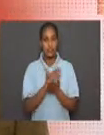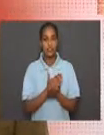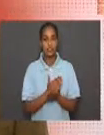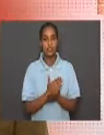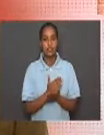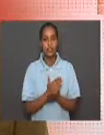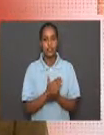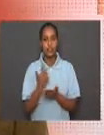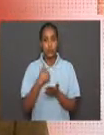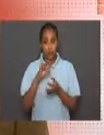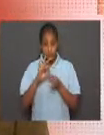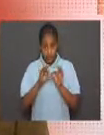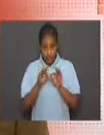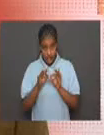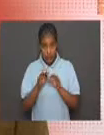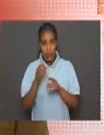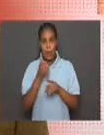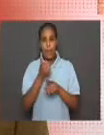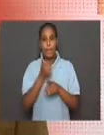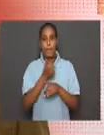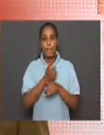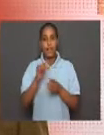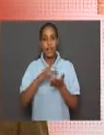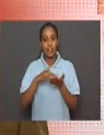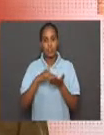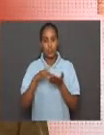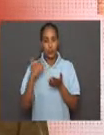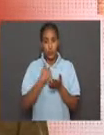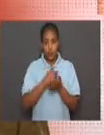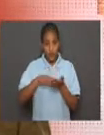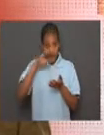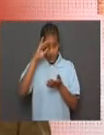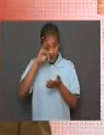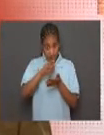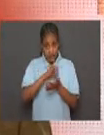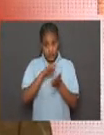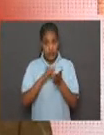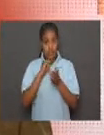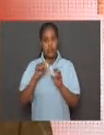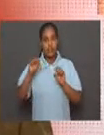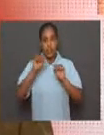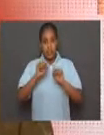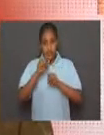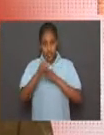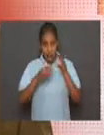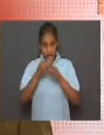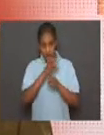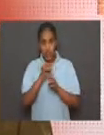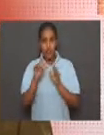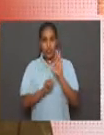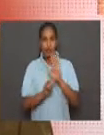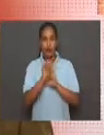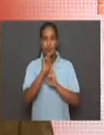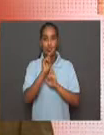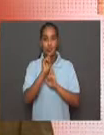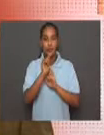lesson, we defined metallurgy. We learned that it is the science and